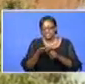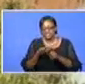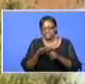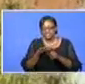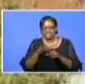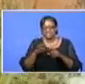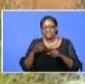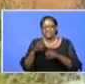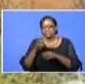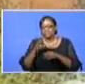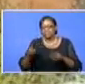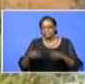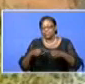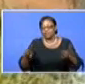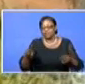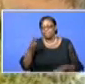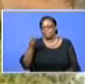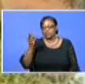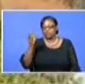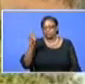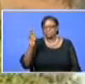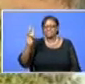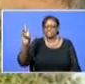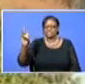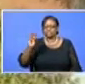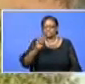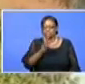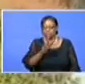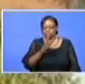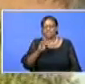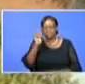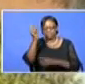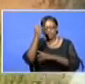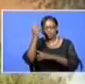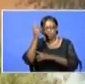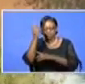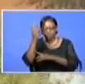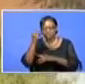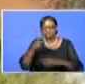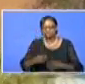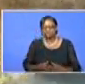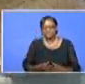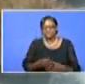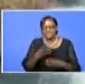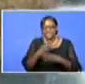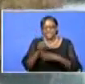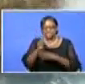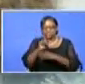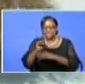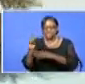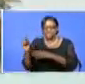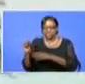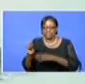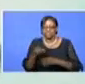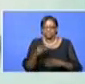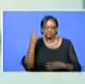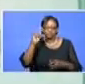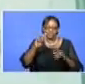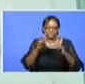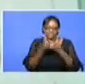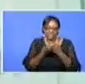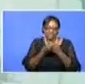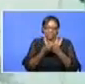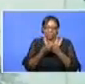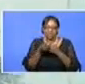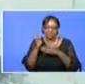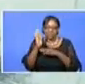eighth game, giving Peru a 6-2 win to claim the match and a spot in Zone 1 in 2020. For Team Bahamas, they